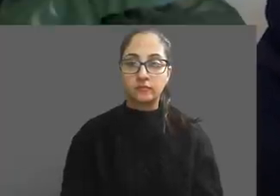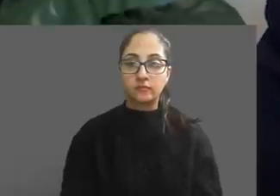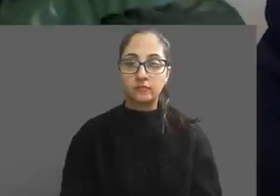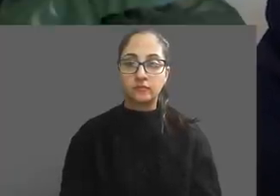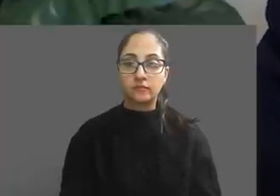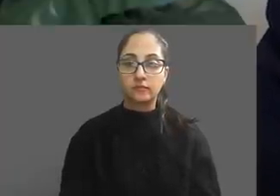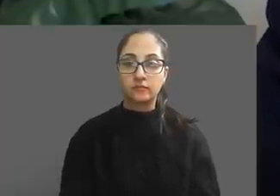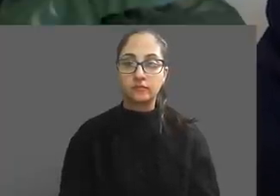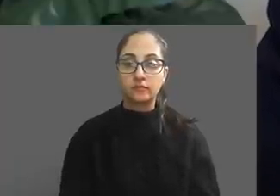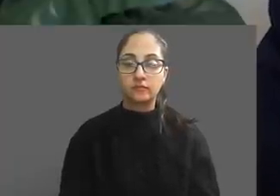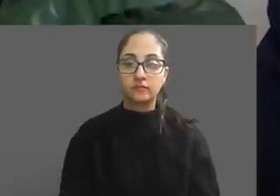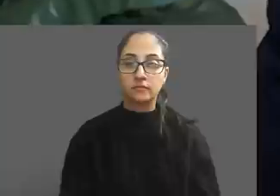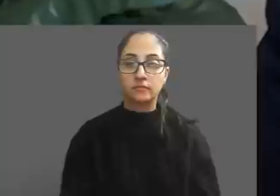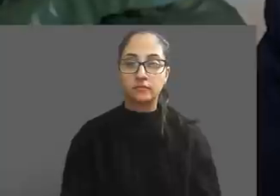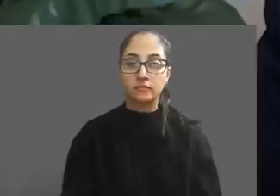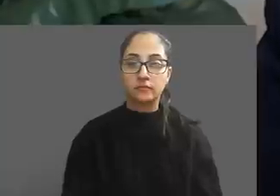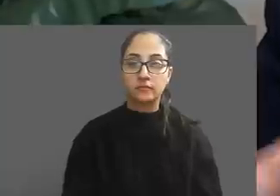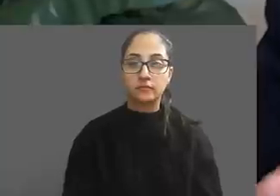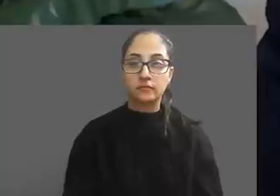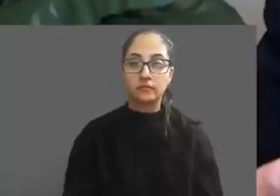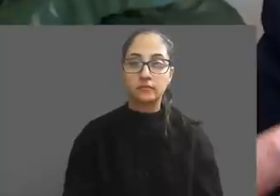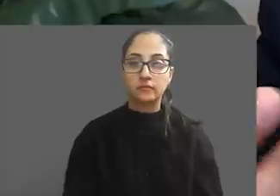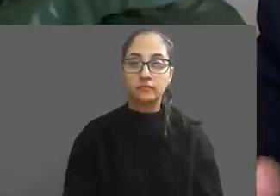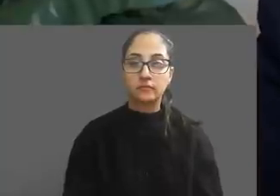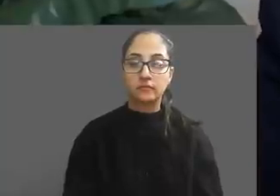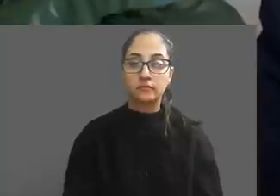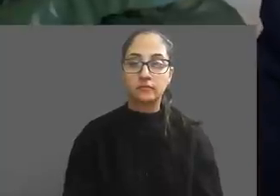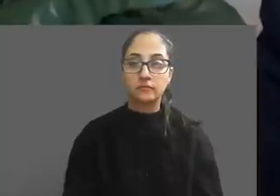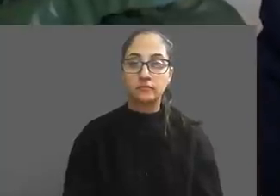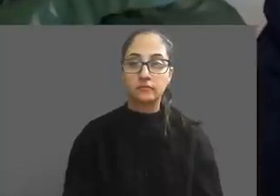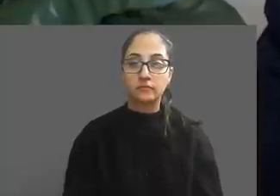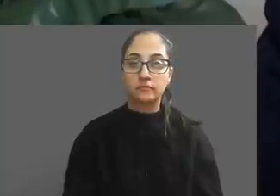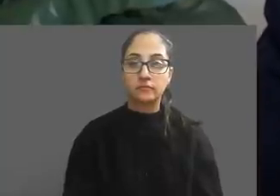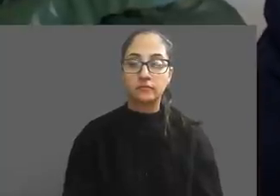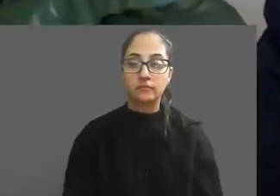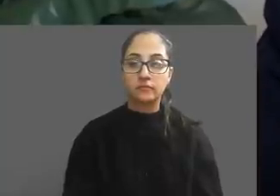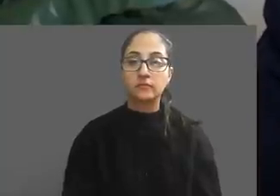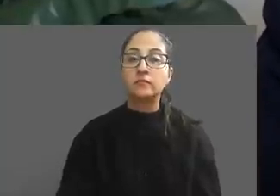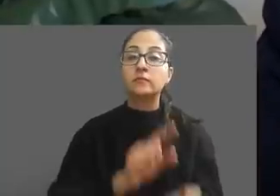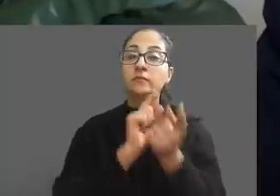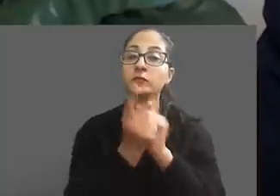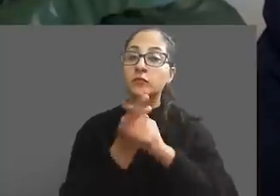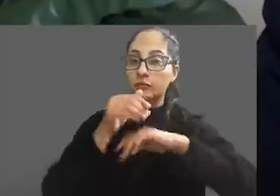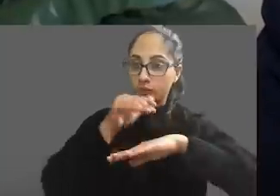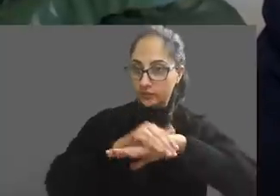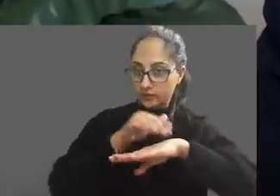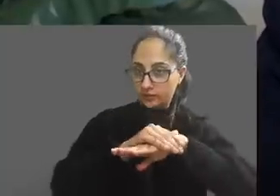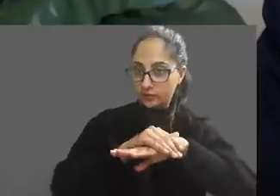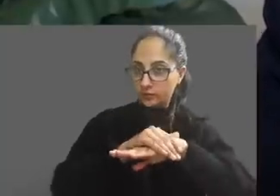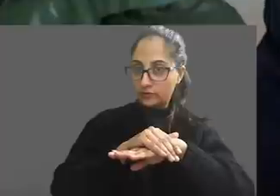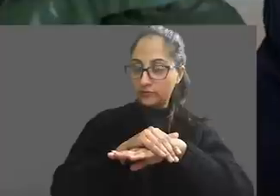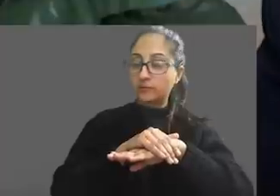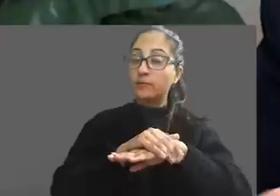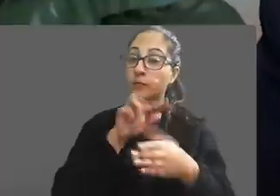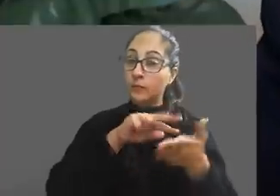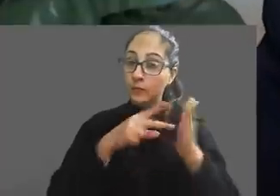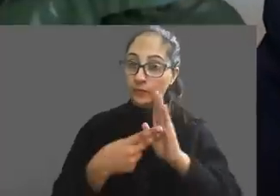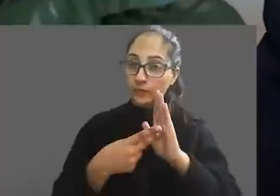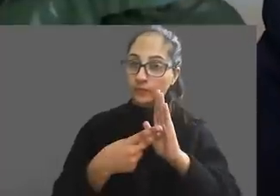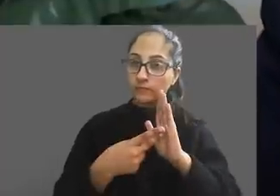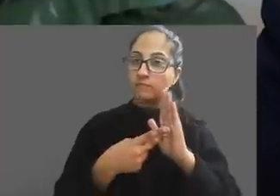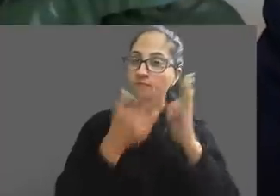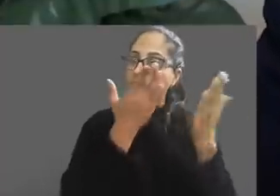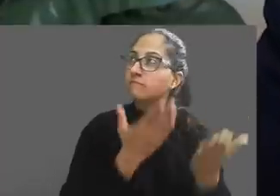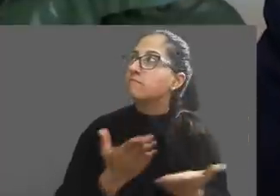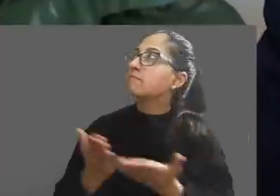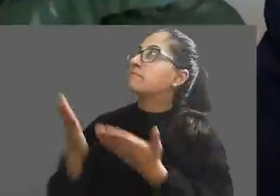falter. O you from whom there is nothing but munificence and favor, alas, from us